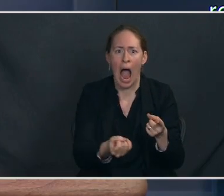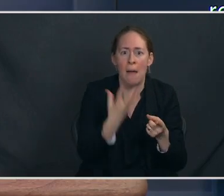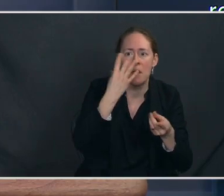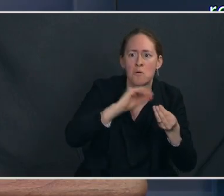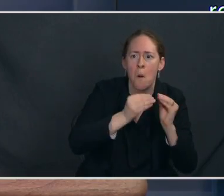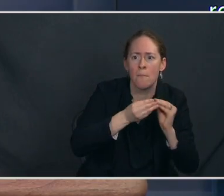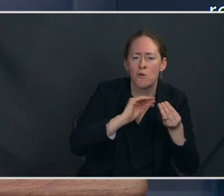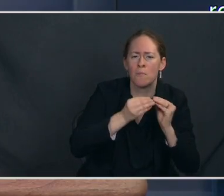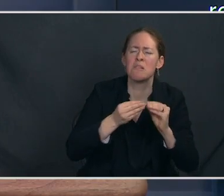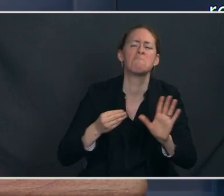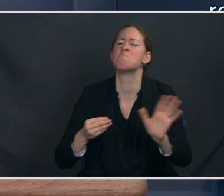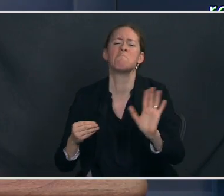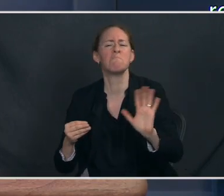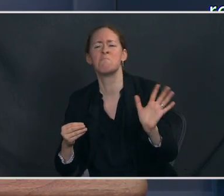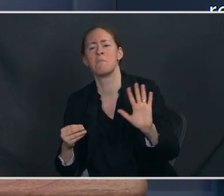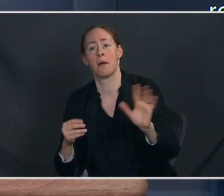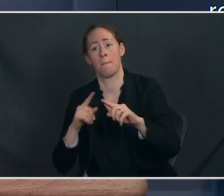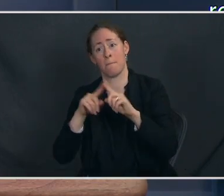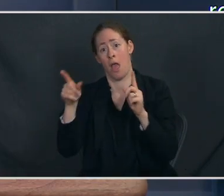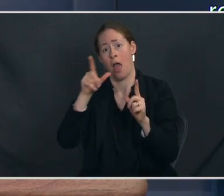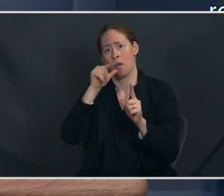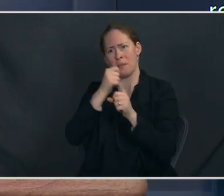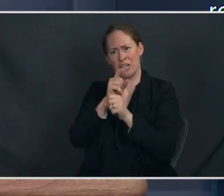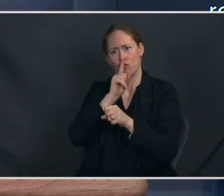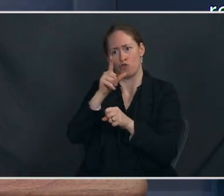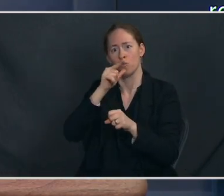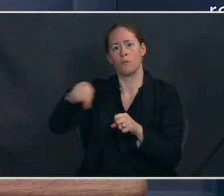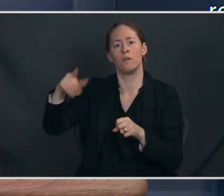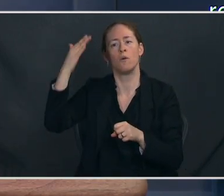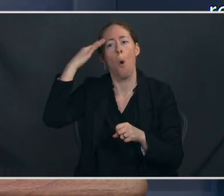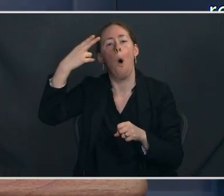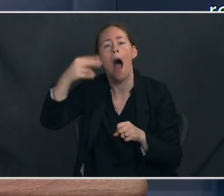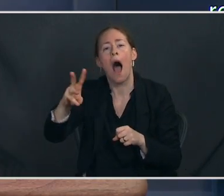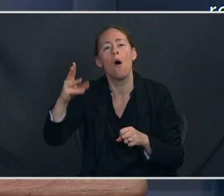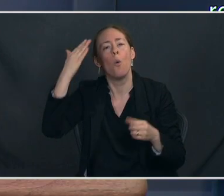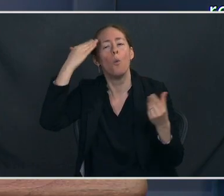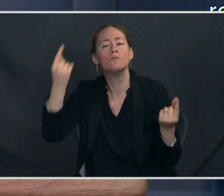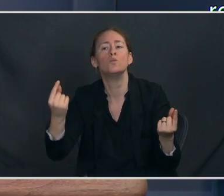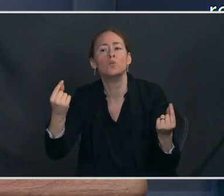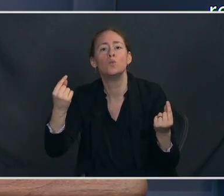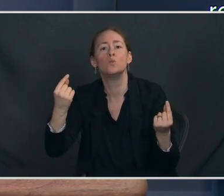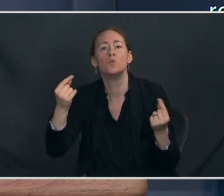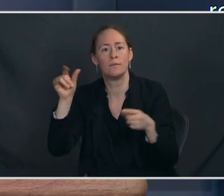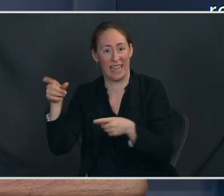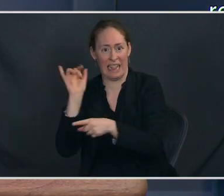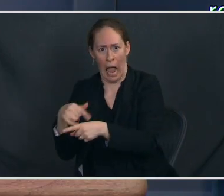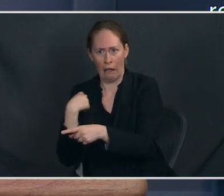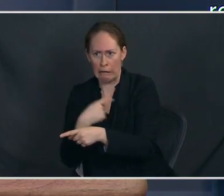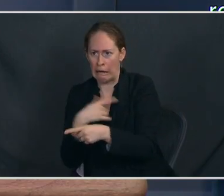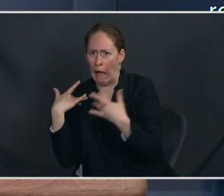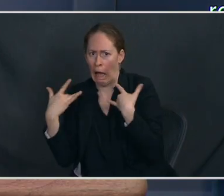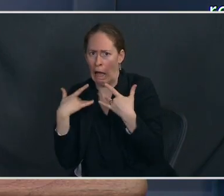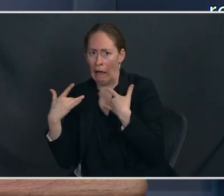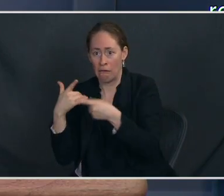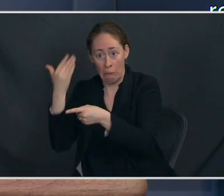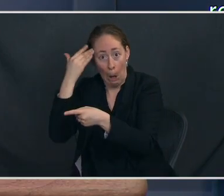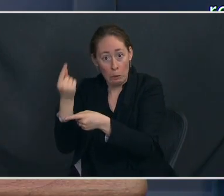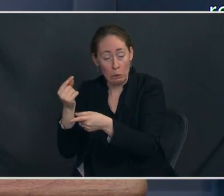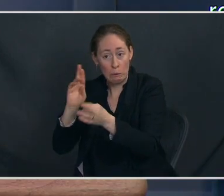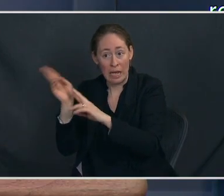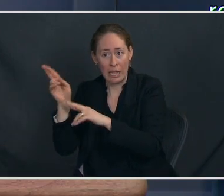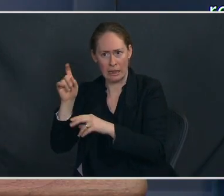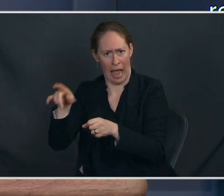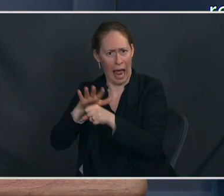number of vaccinators they need. So that means people who are literally taking the shots and qualified to put them in the arms of